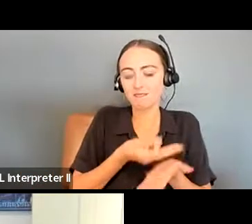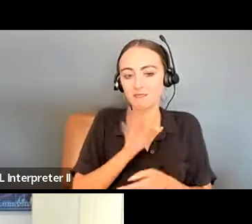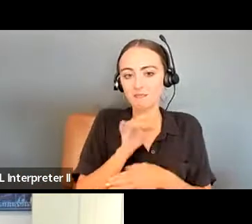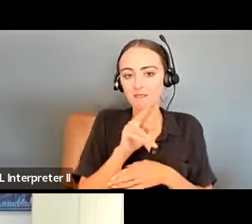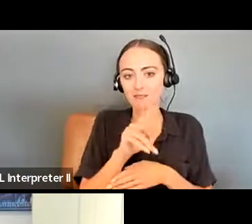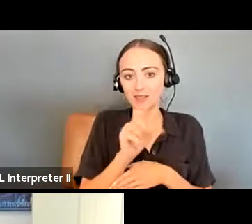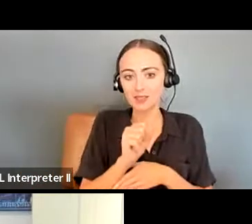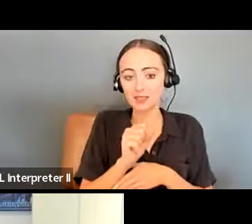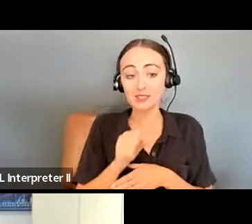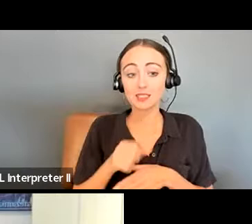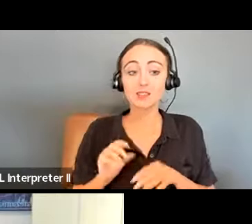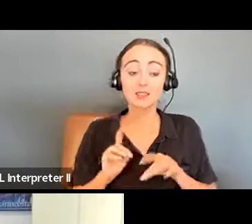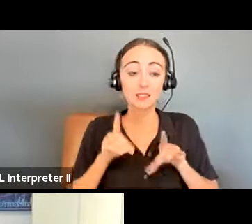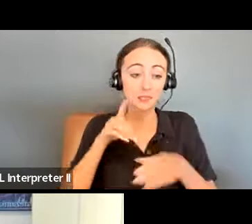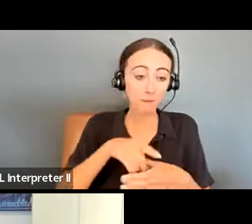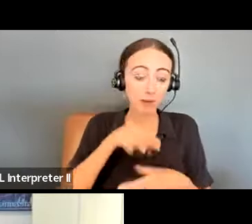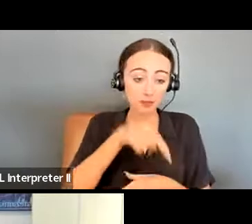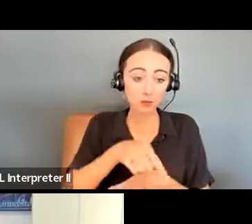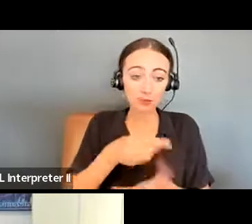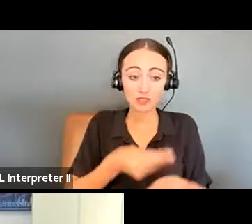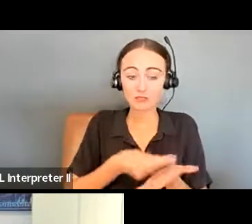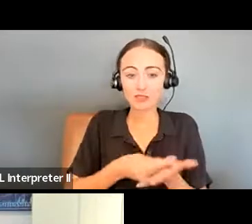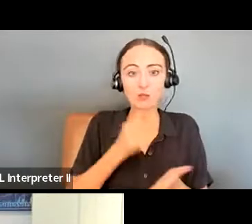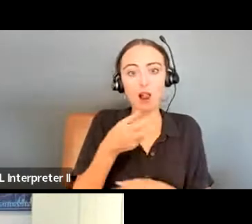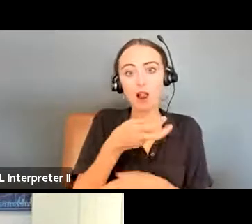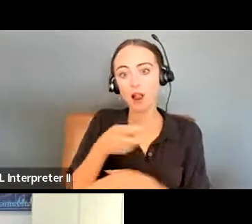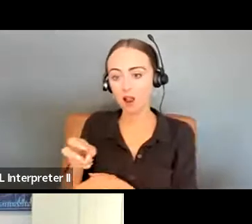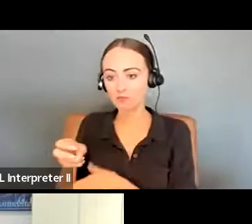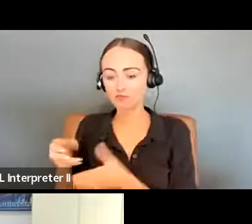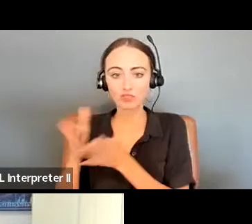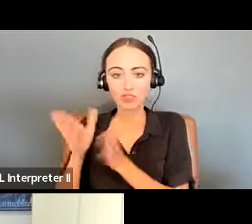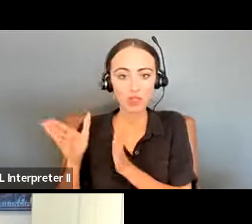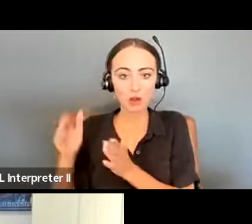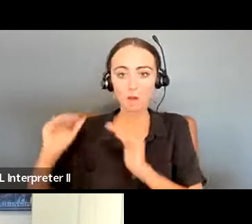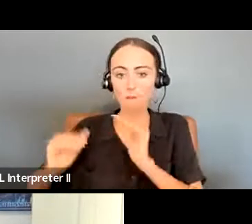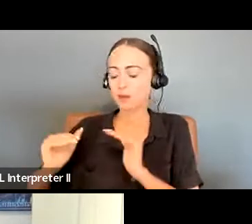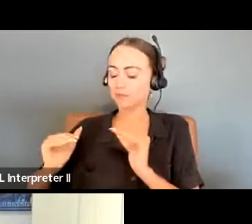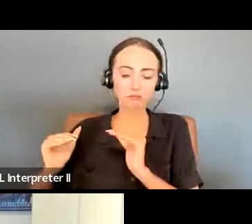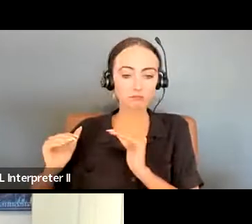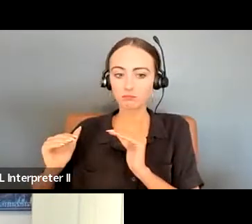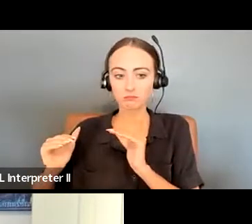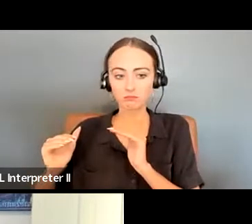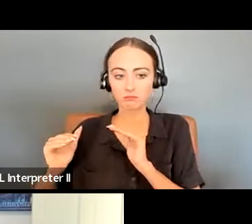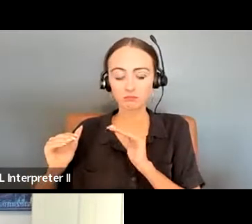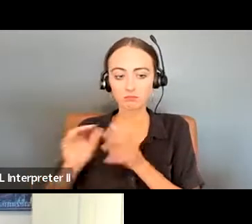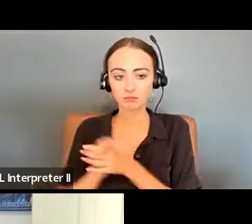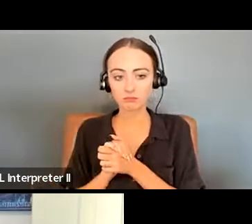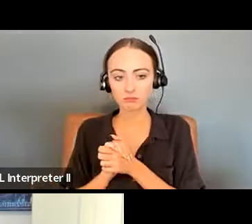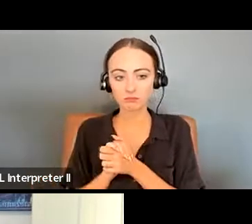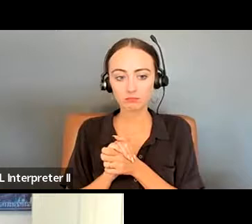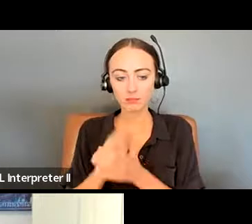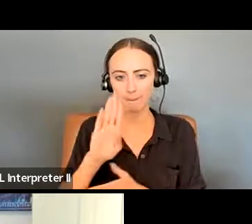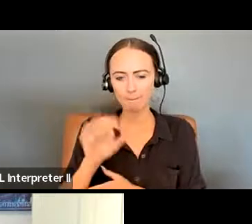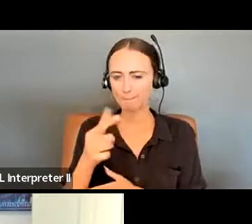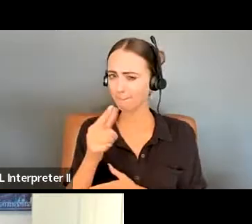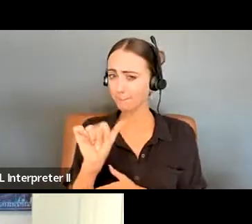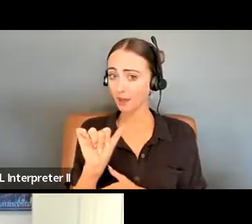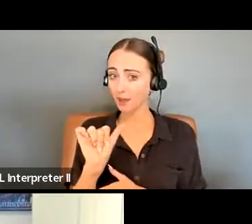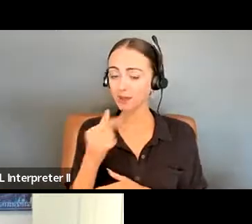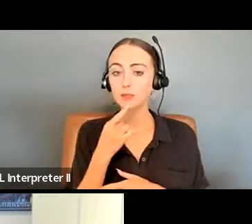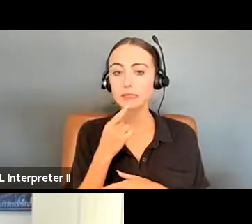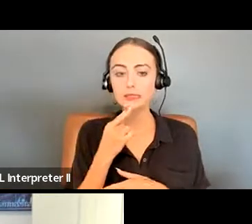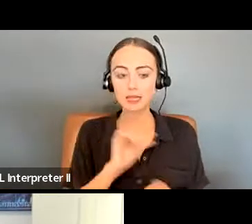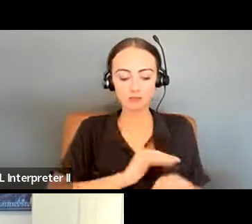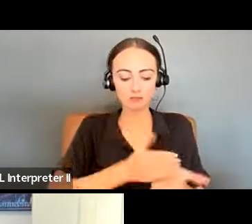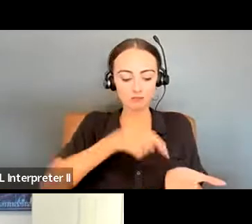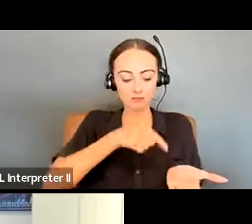the ethics or open government funds will not revert to the unrestricted fund balance. And BEGA has indicated that the fund will supplement